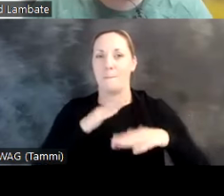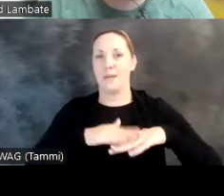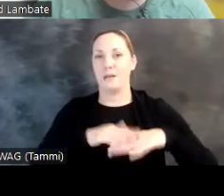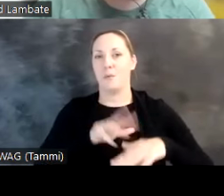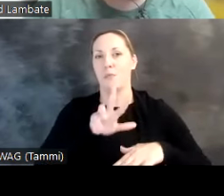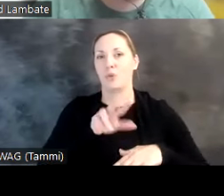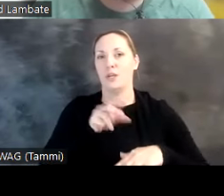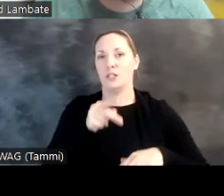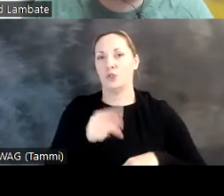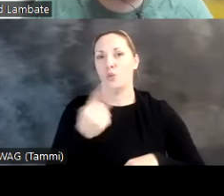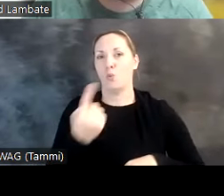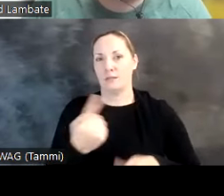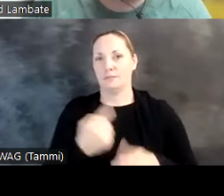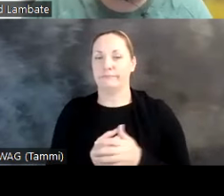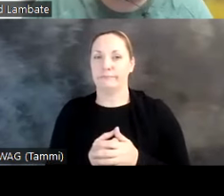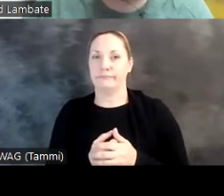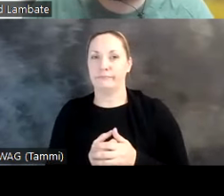3:1. It's